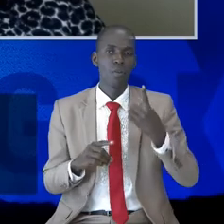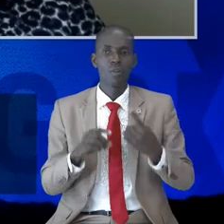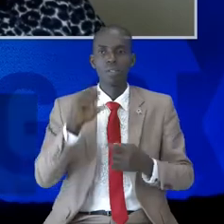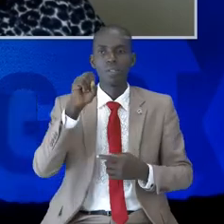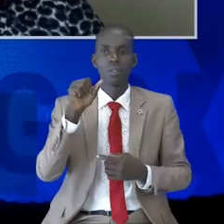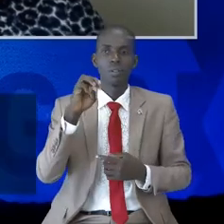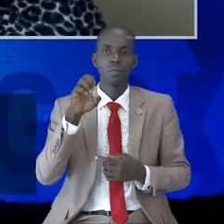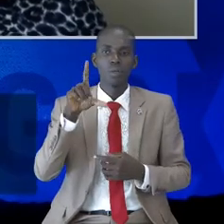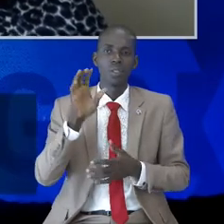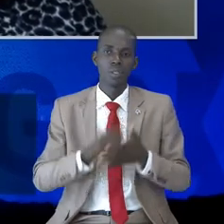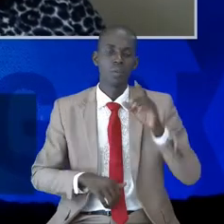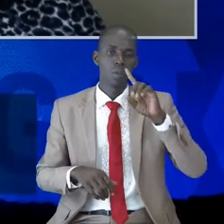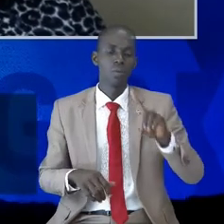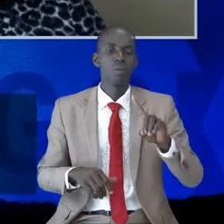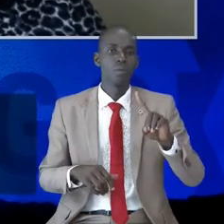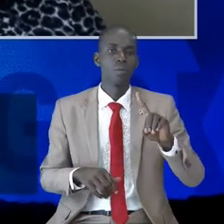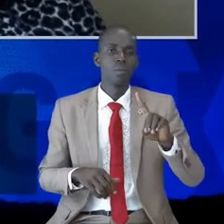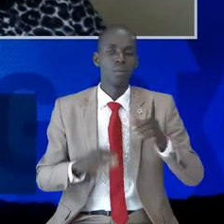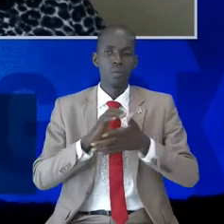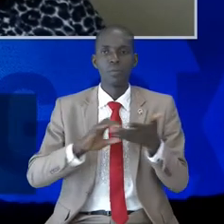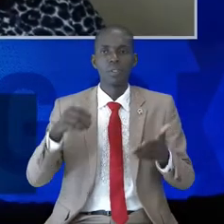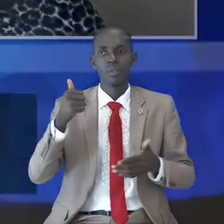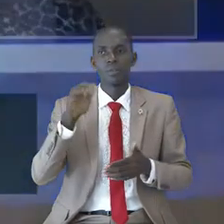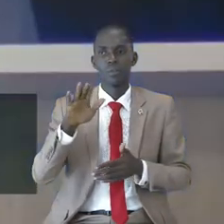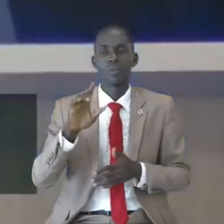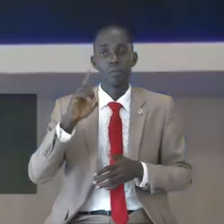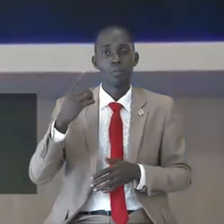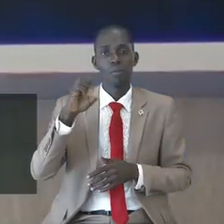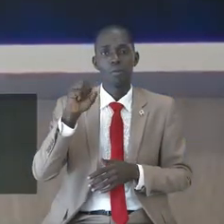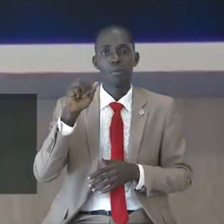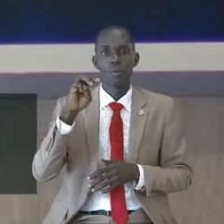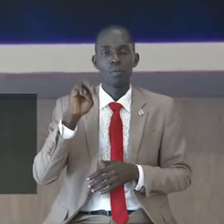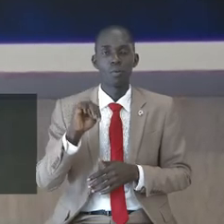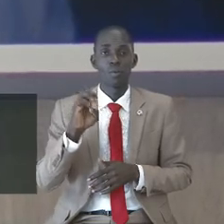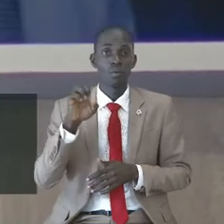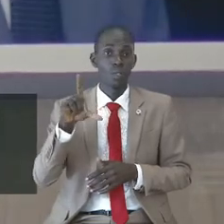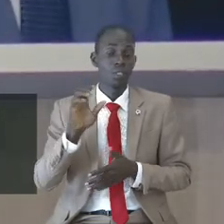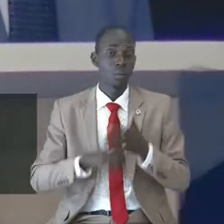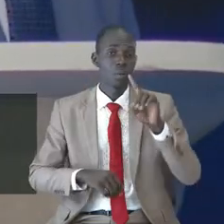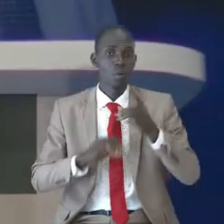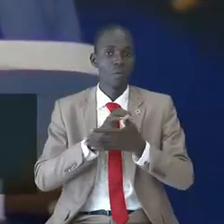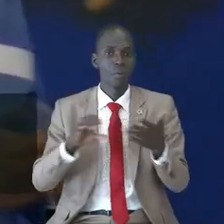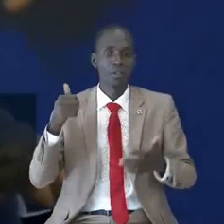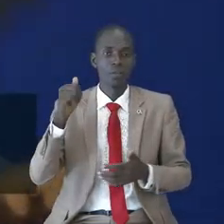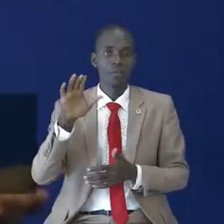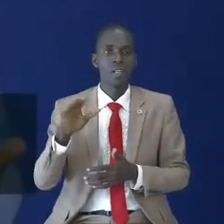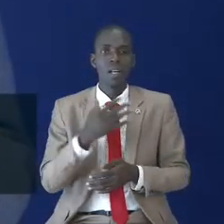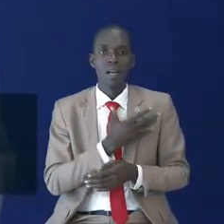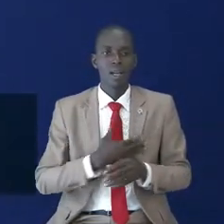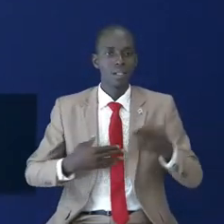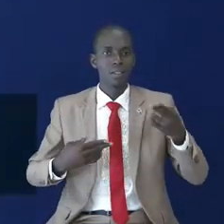chapter 1, reading from verse 15. 1 Samuel chapter 1, verse 15. And Anna